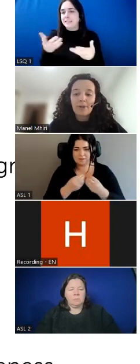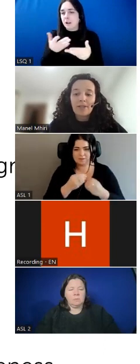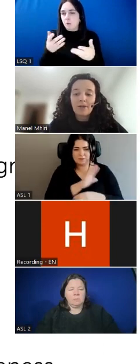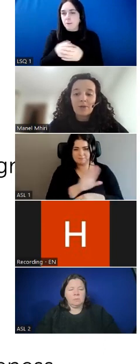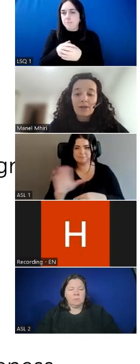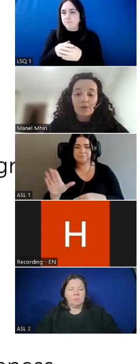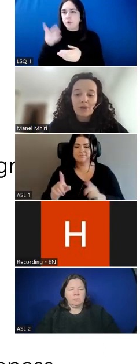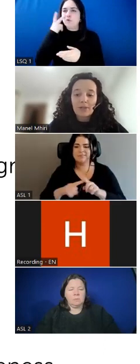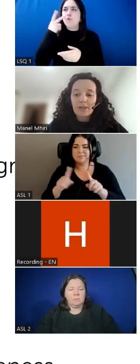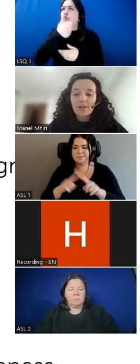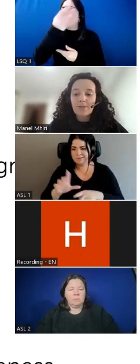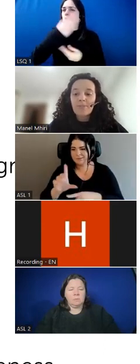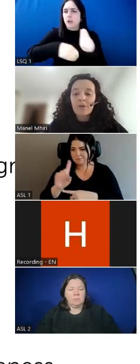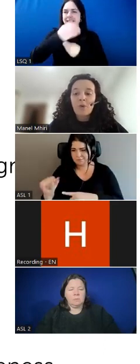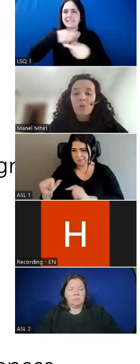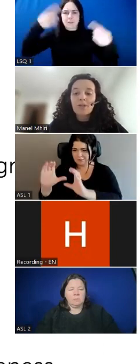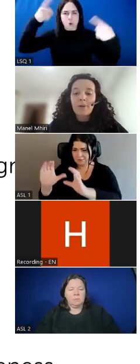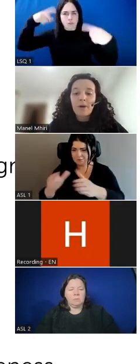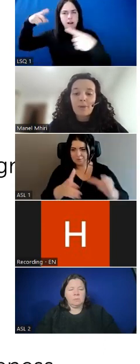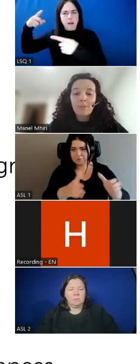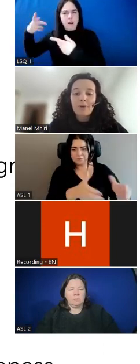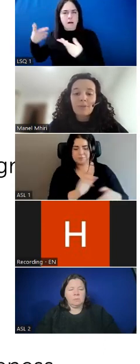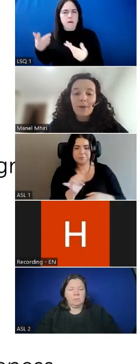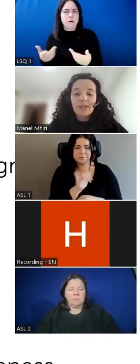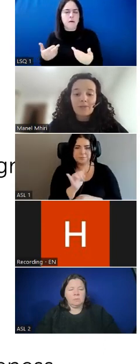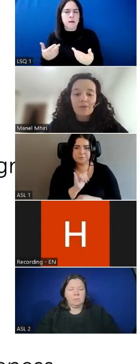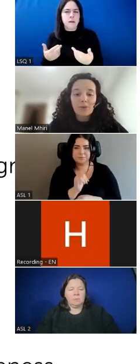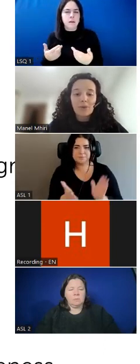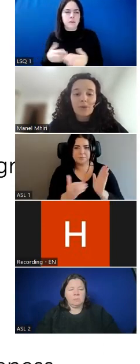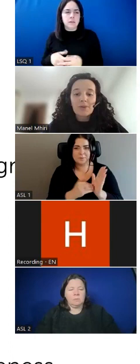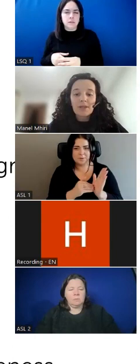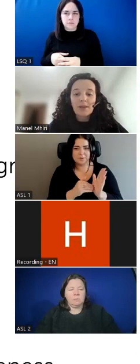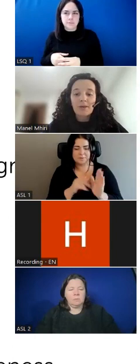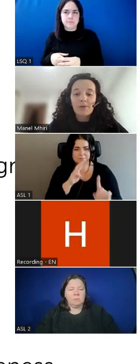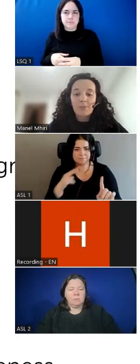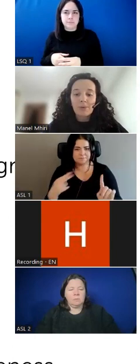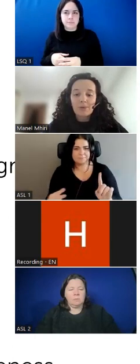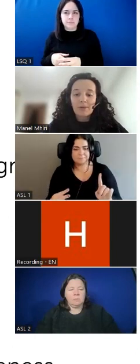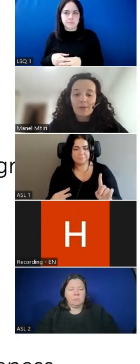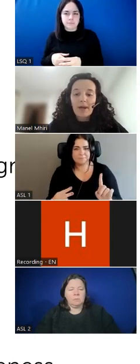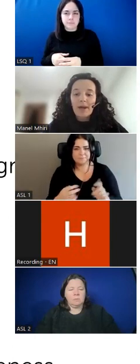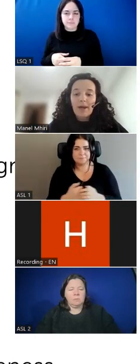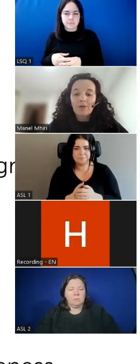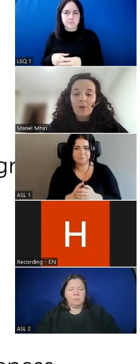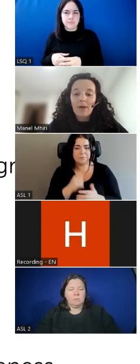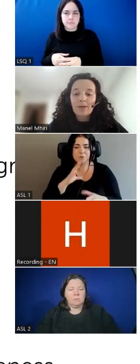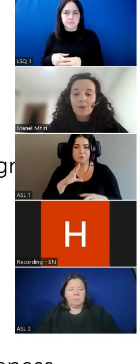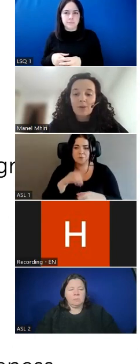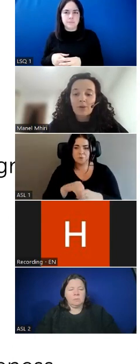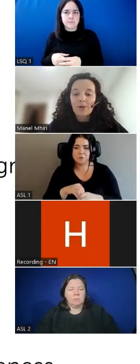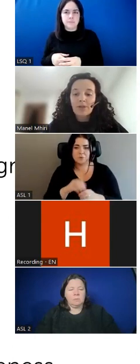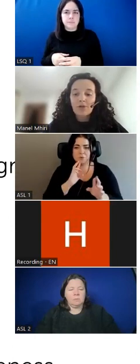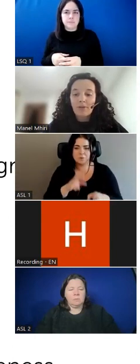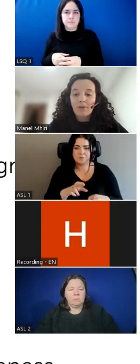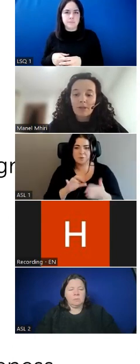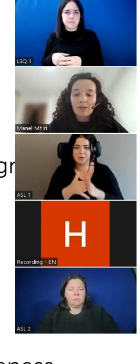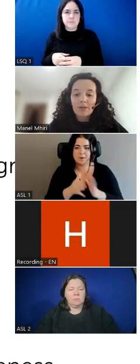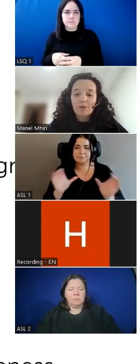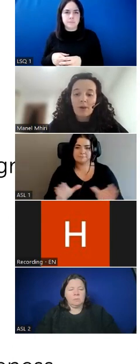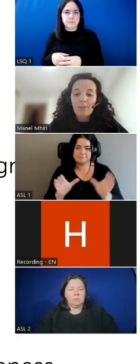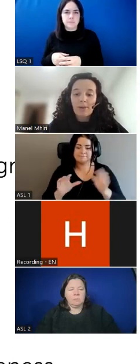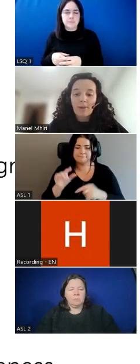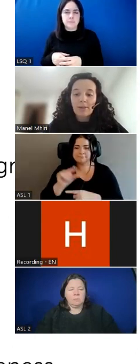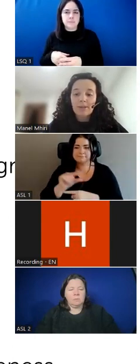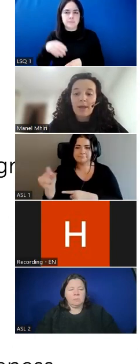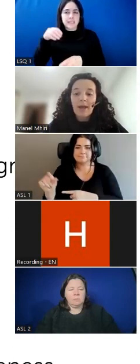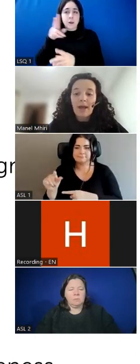other disability constituencies, was about the perspective to use in the report and ways to encourage governments